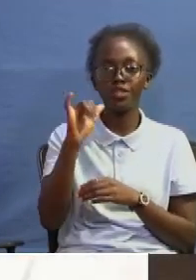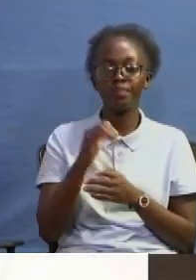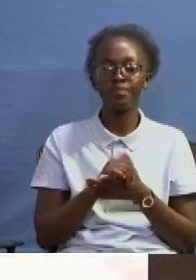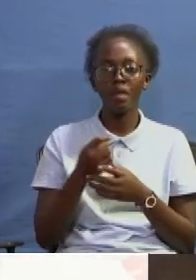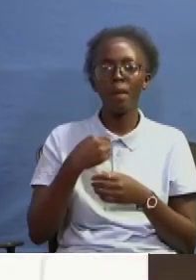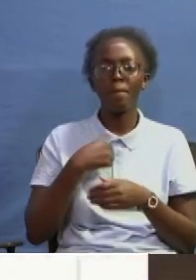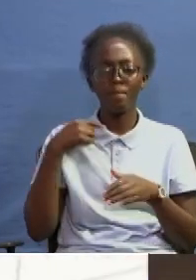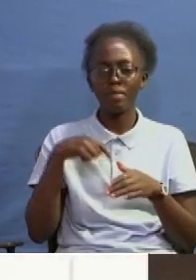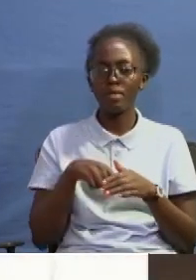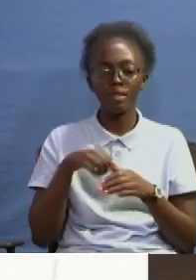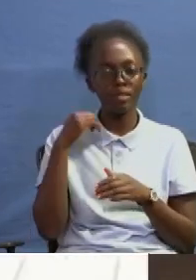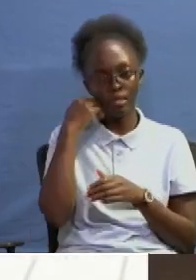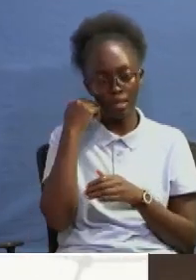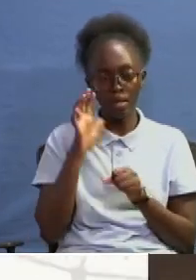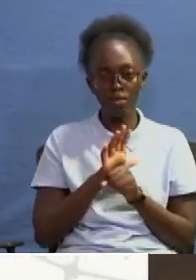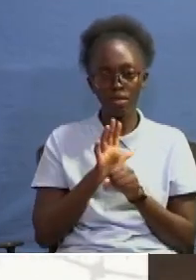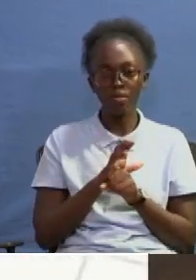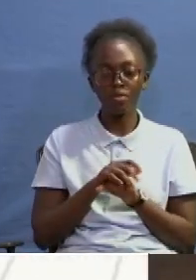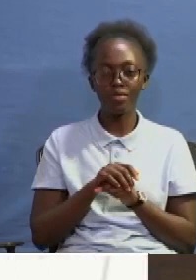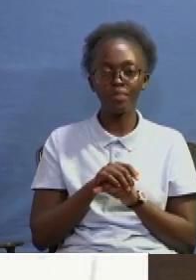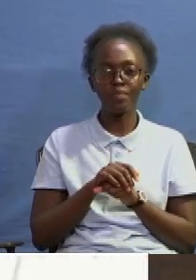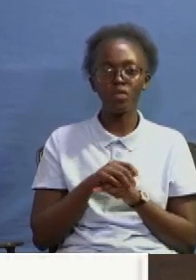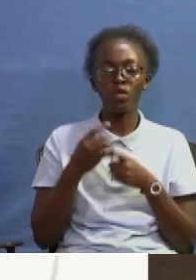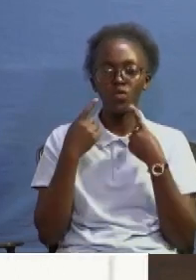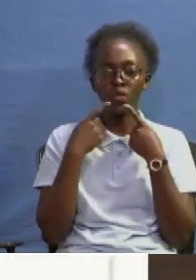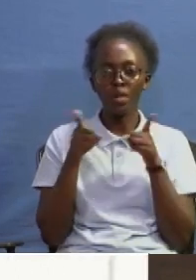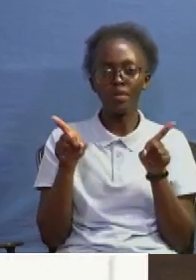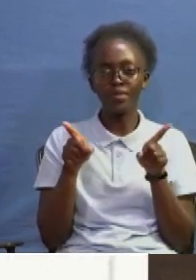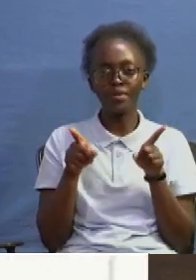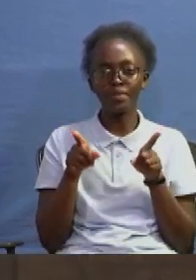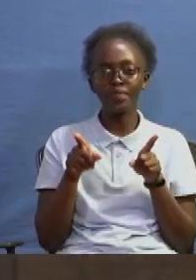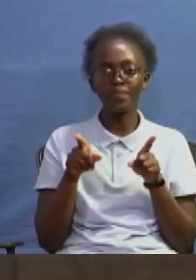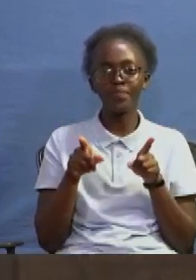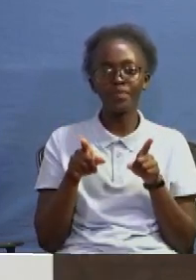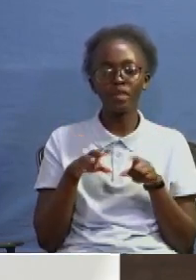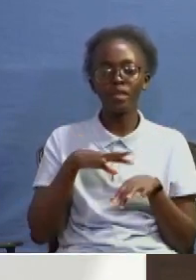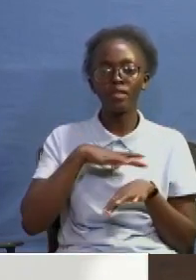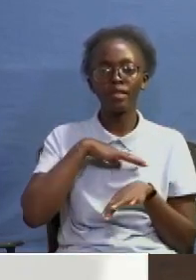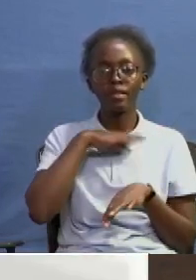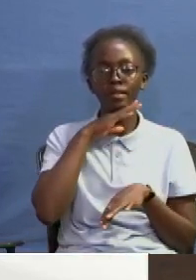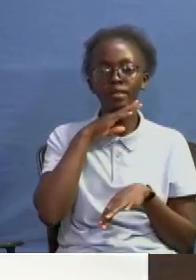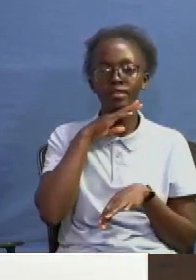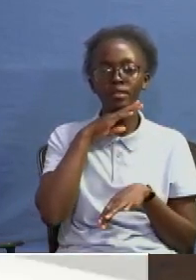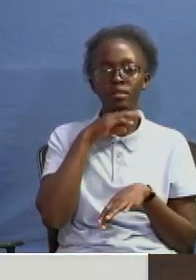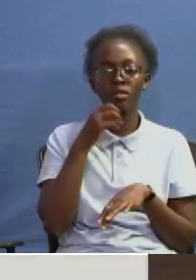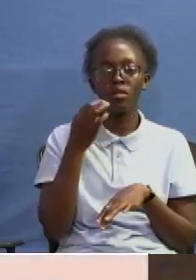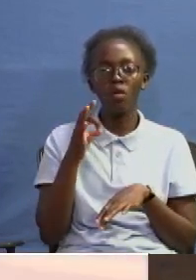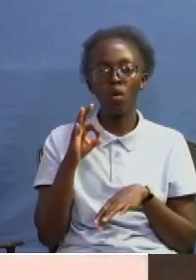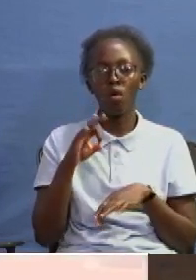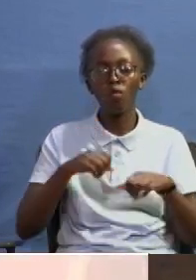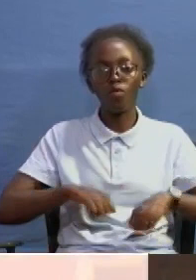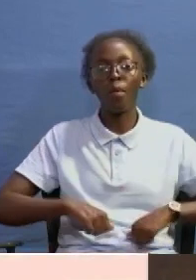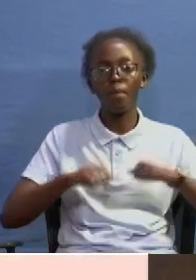I am deeply saddened to announce the passing on of General